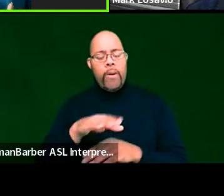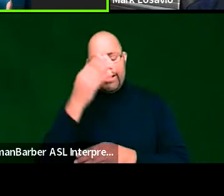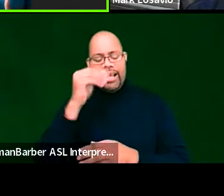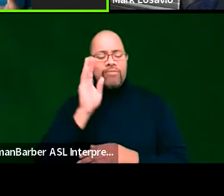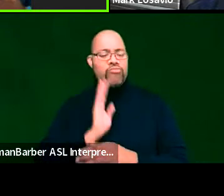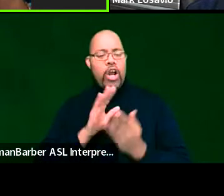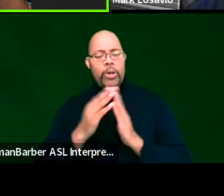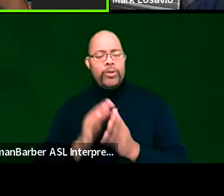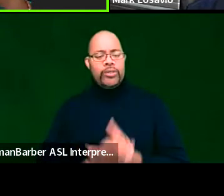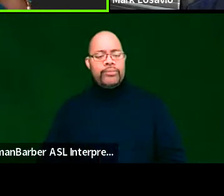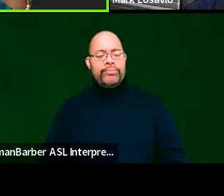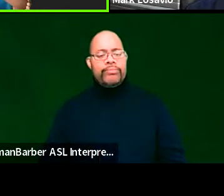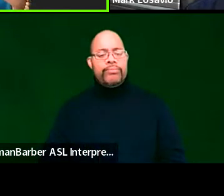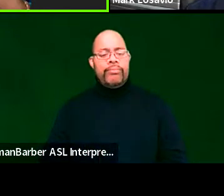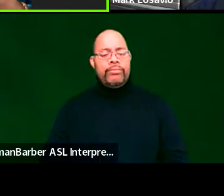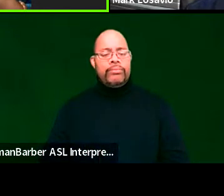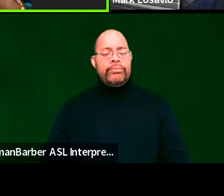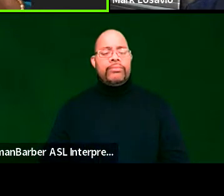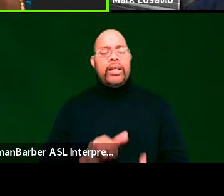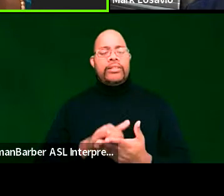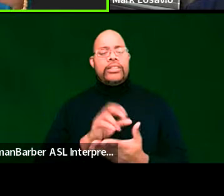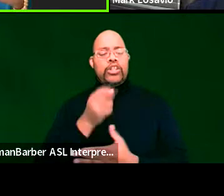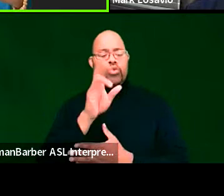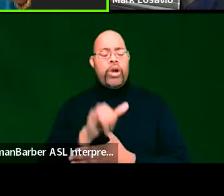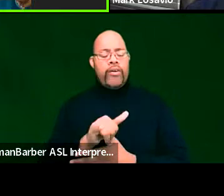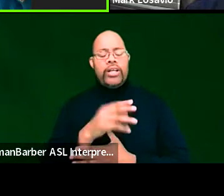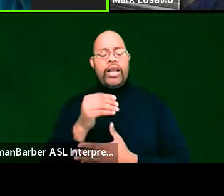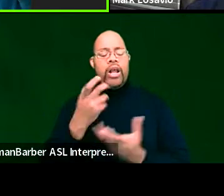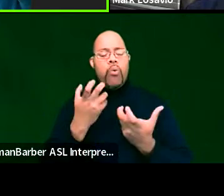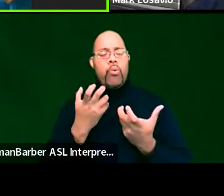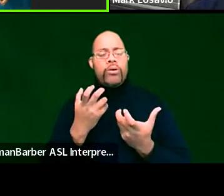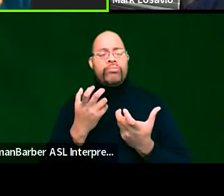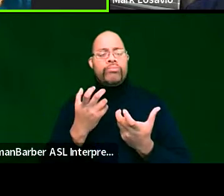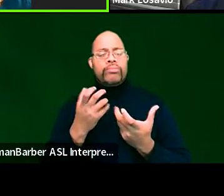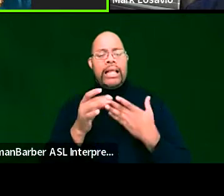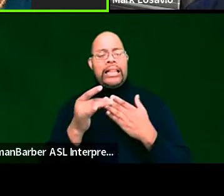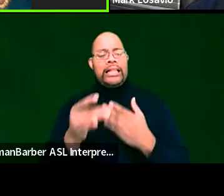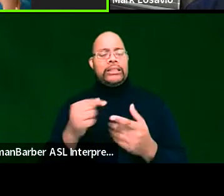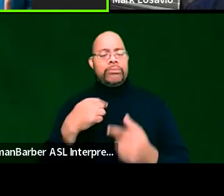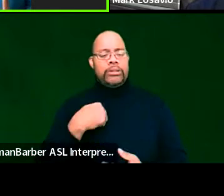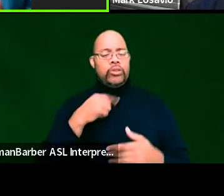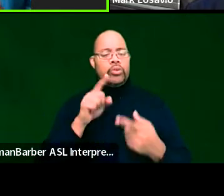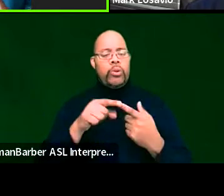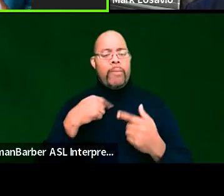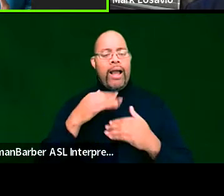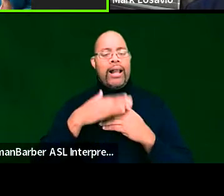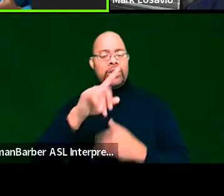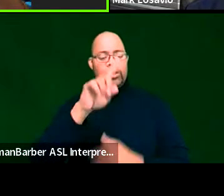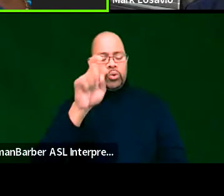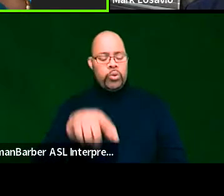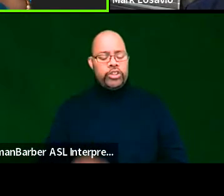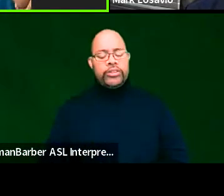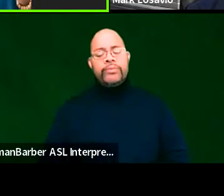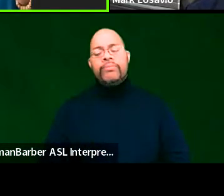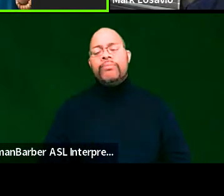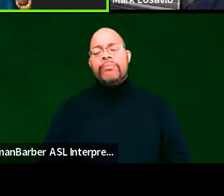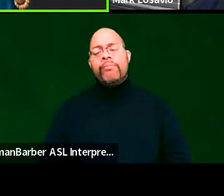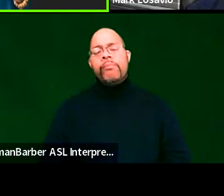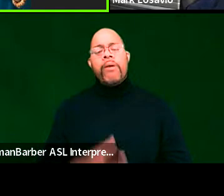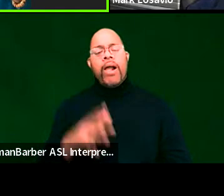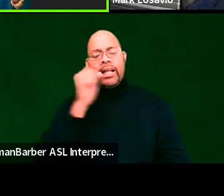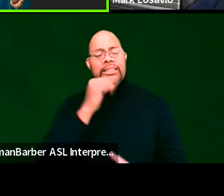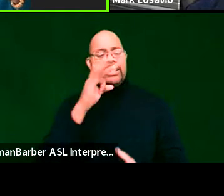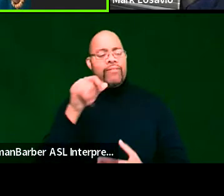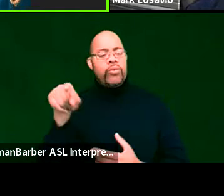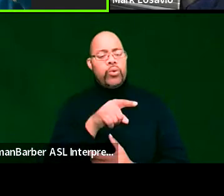Brown communities and the sanctuaries. And I kind of want to go, that kind of leads me into my next question. And I guess if